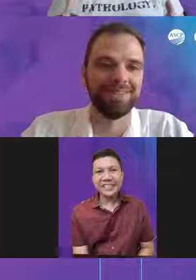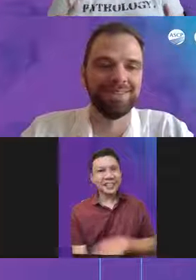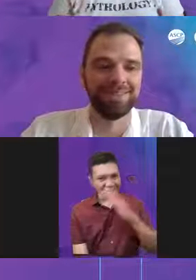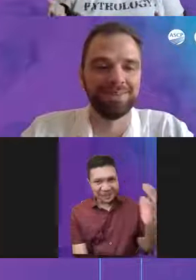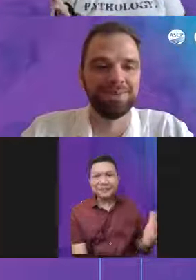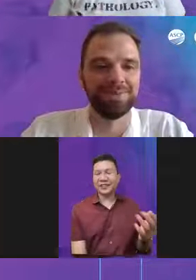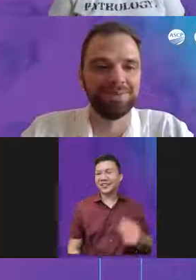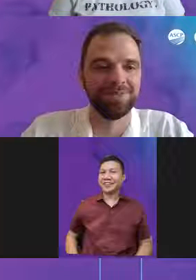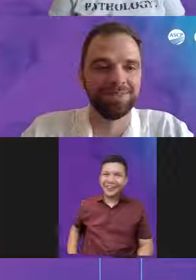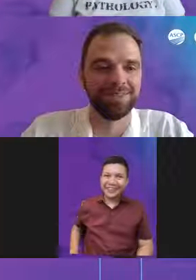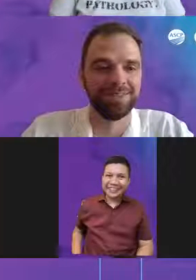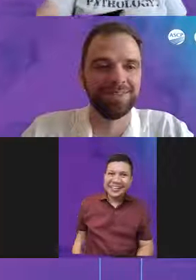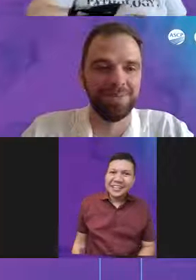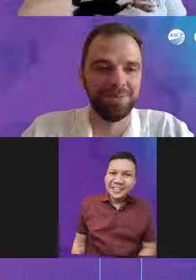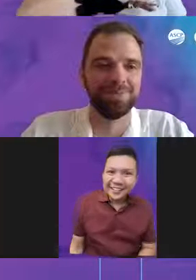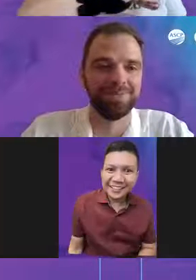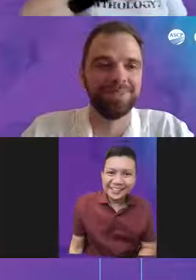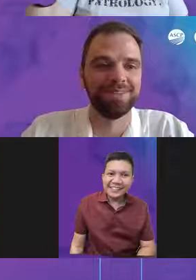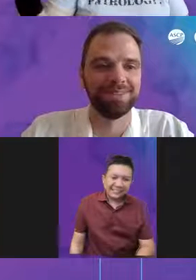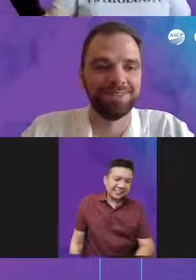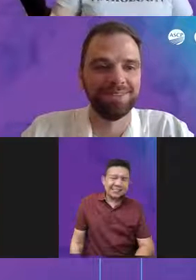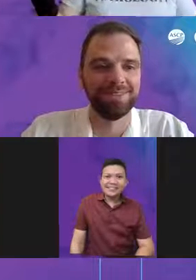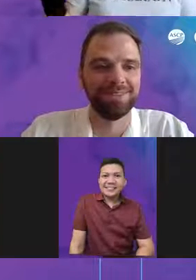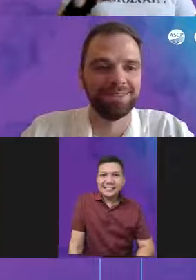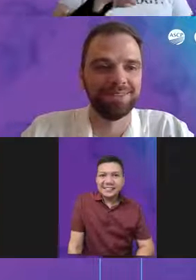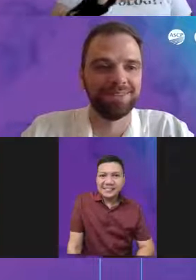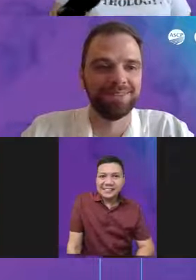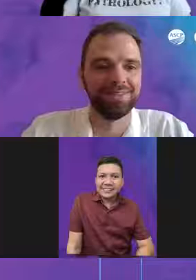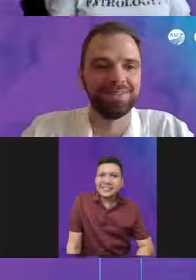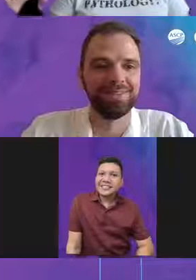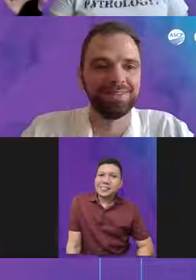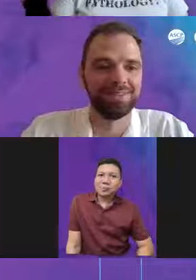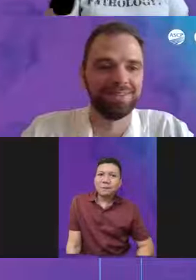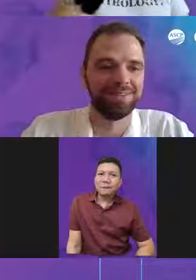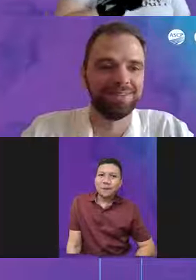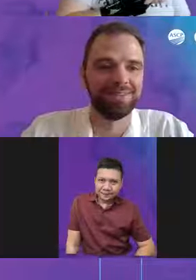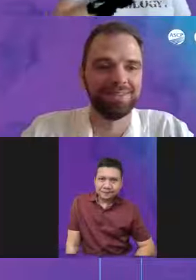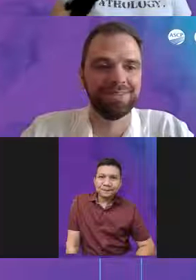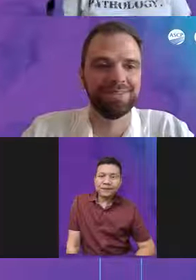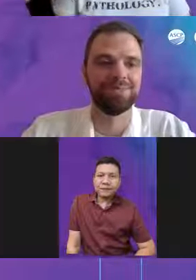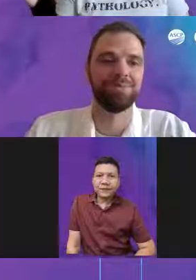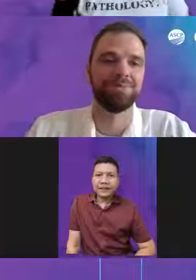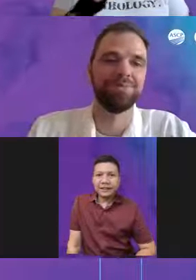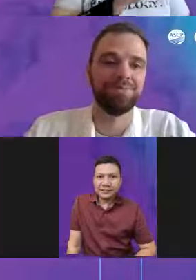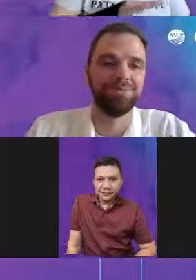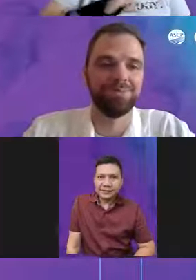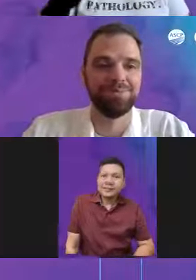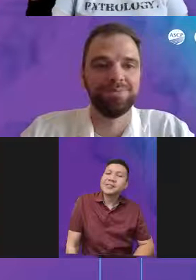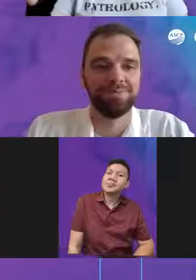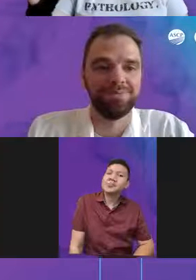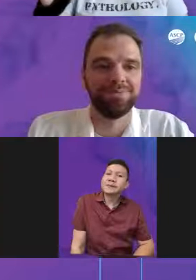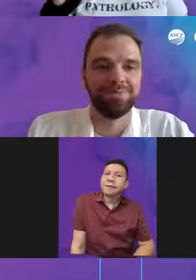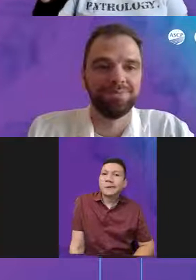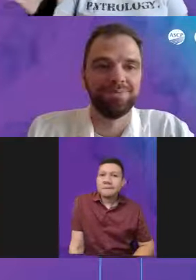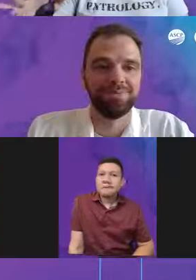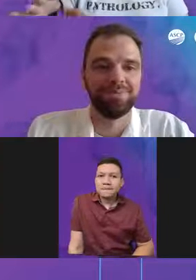entire picture. Right. You need to go out to the edges of the smear to see if any of the heavier cells have